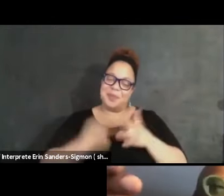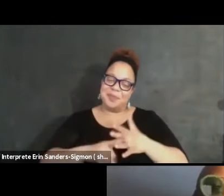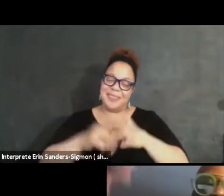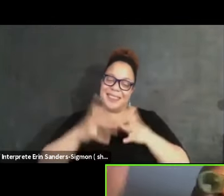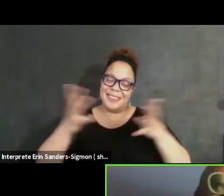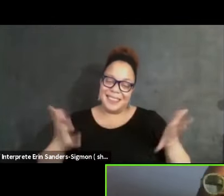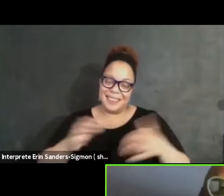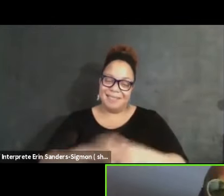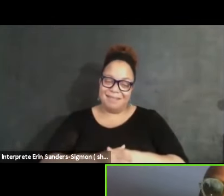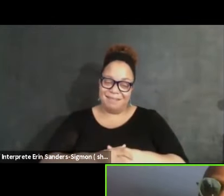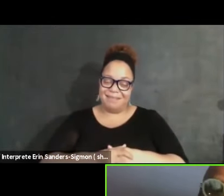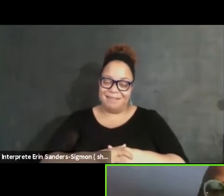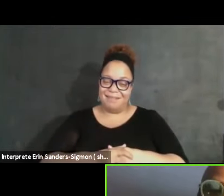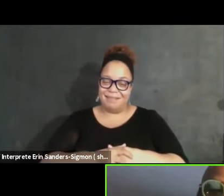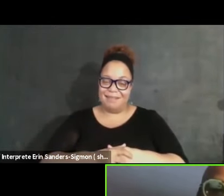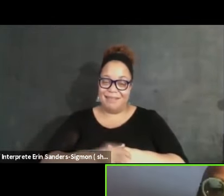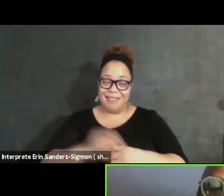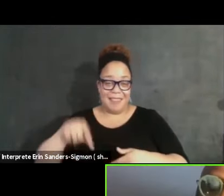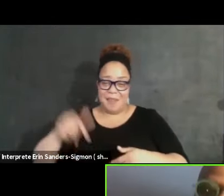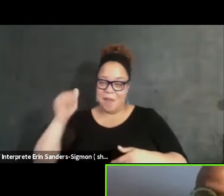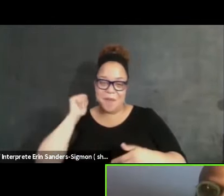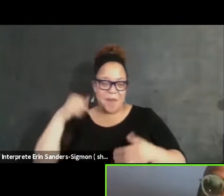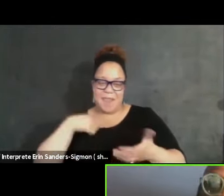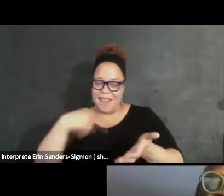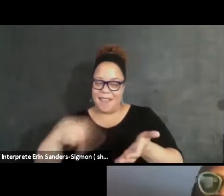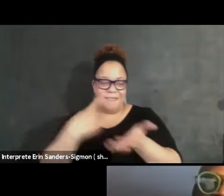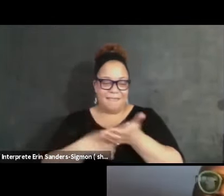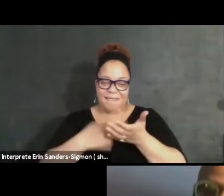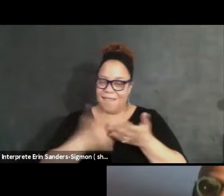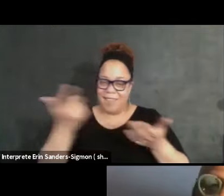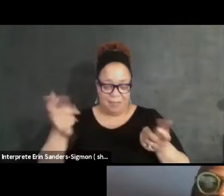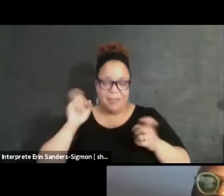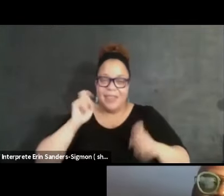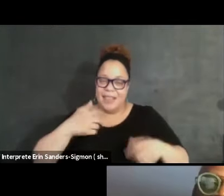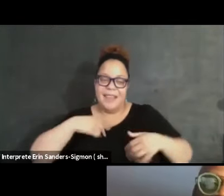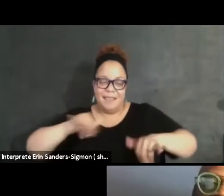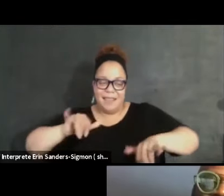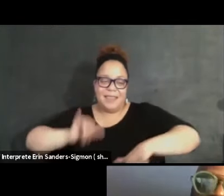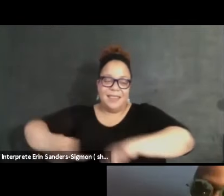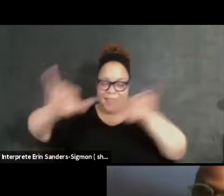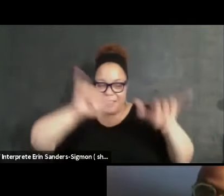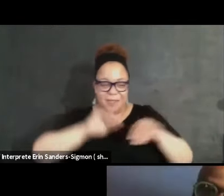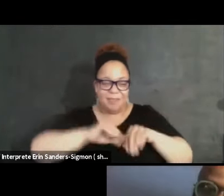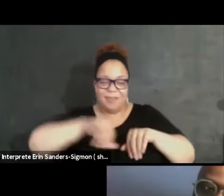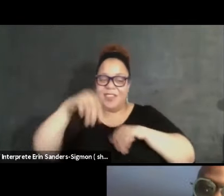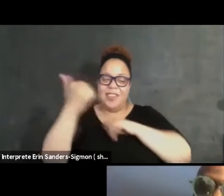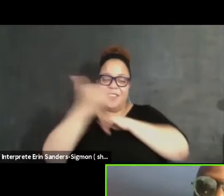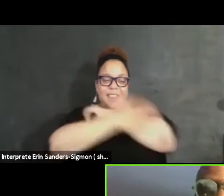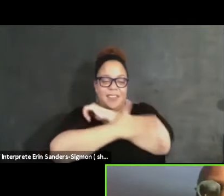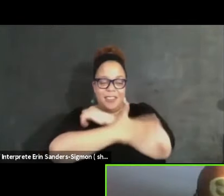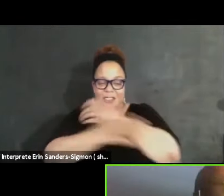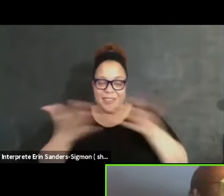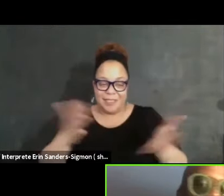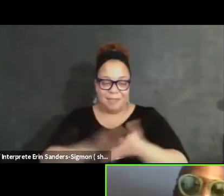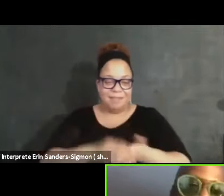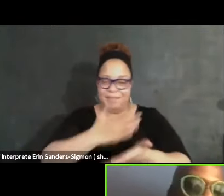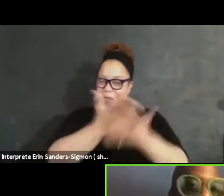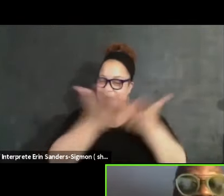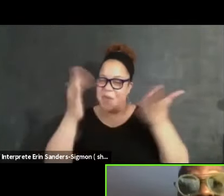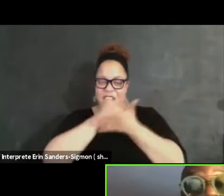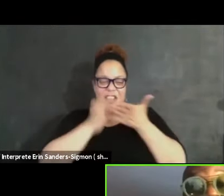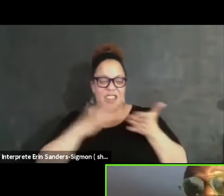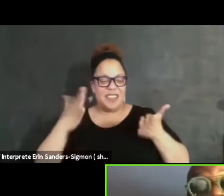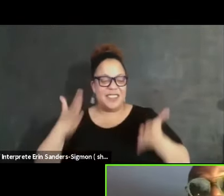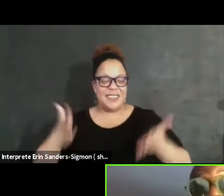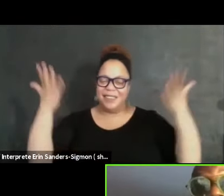set the edge for this country if it's not you, the artist? Thank you. Thank you. Thank you for